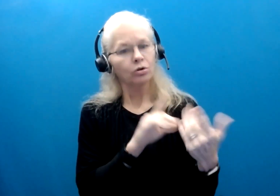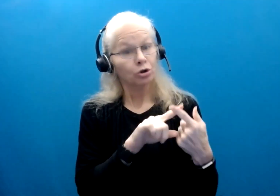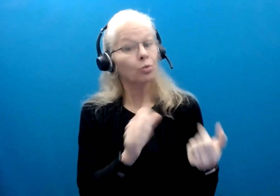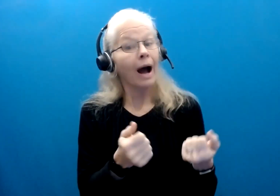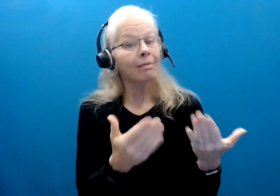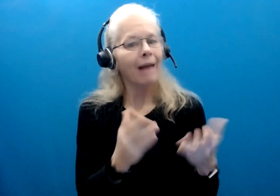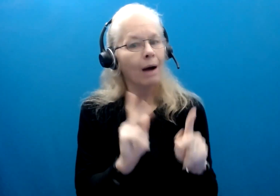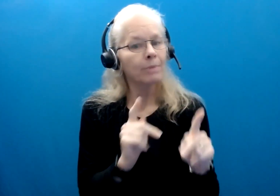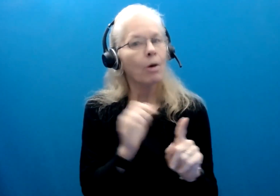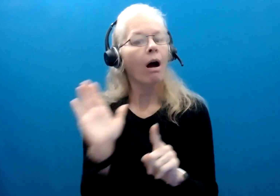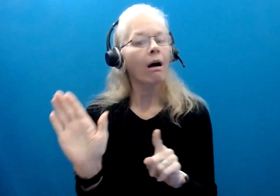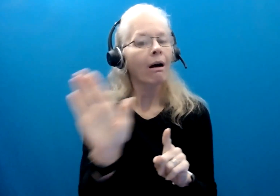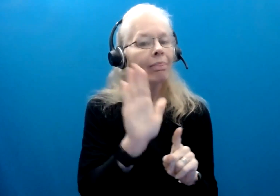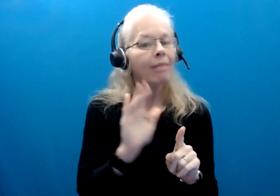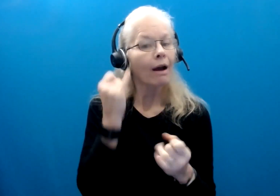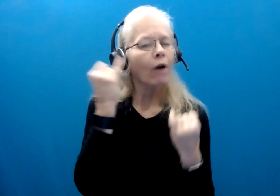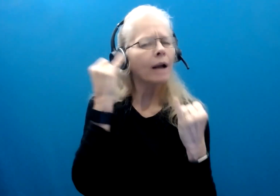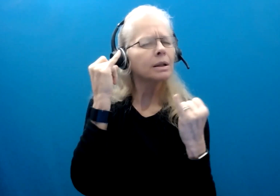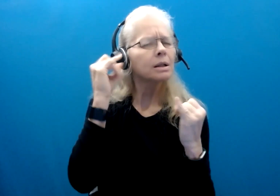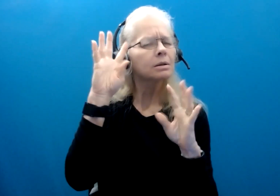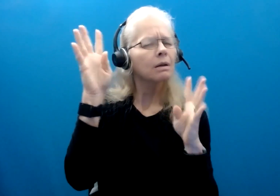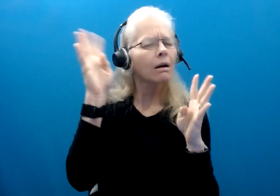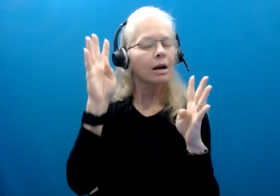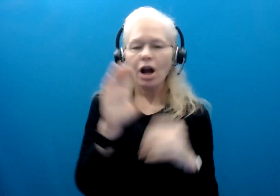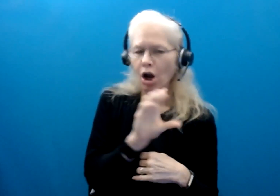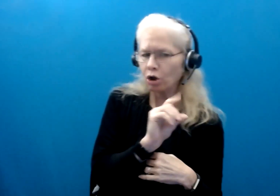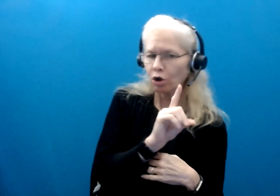propose ideas that are different than what's allowed in current code.